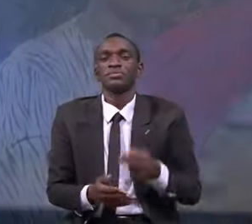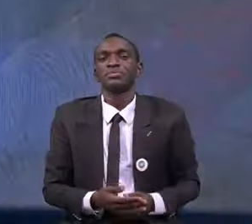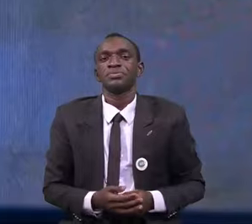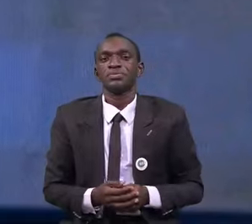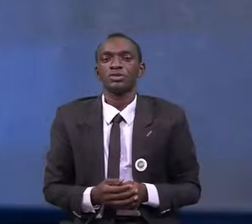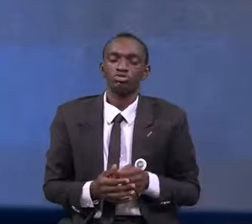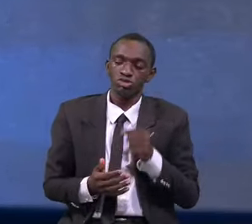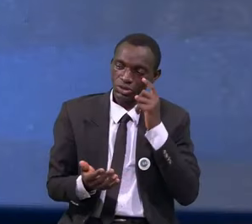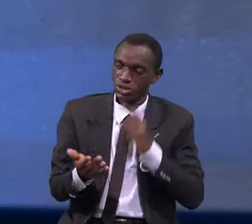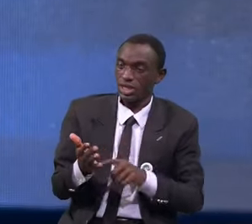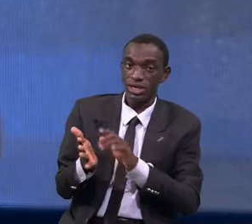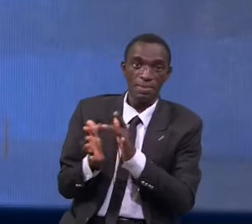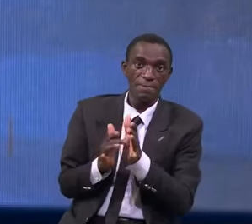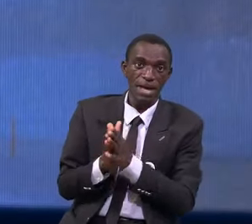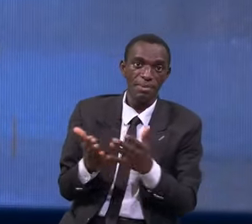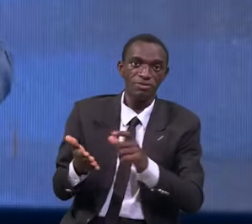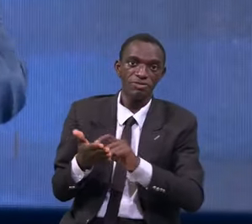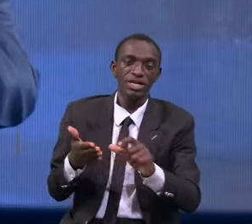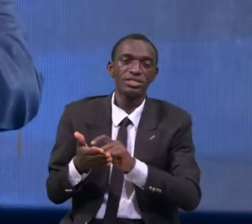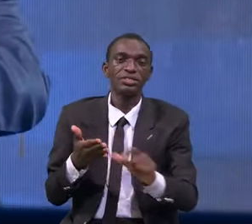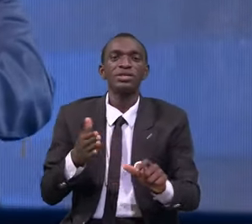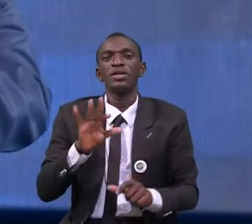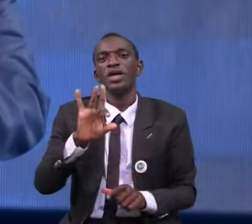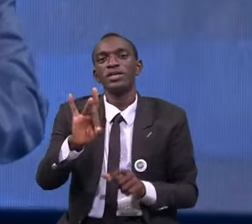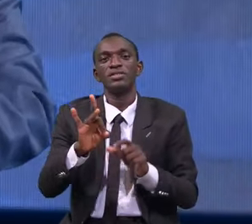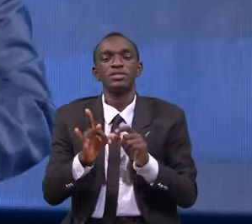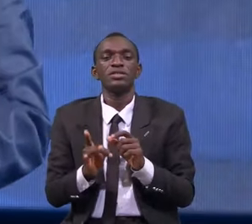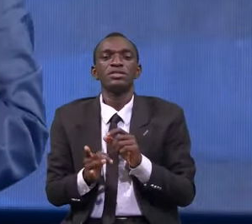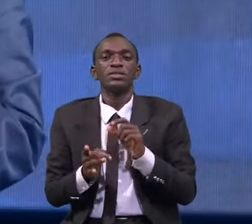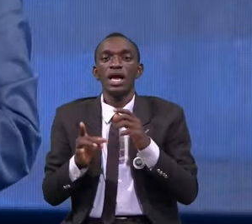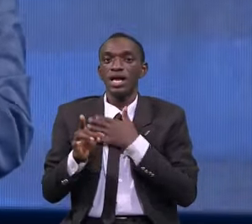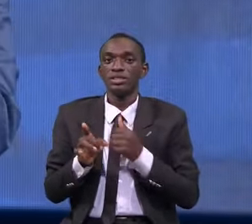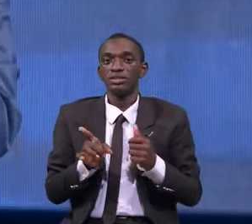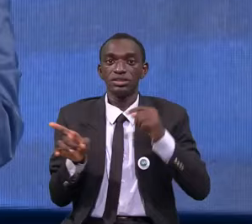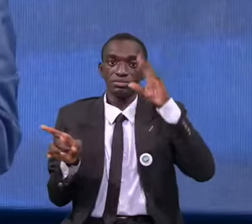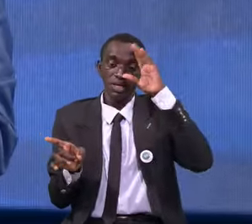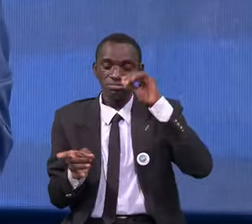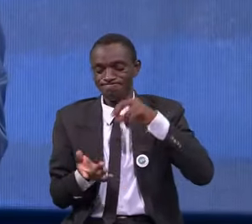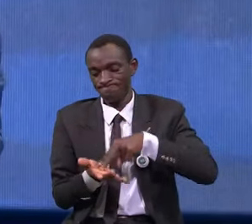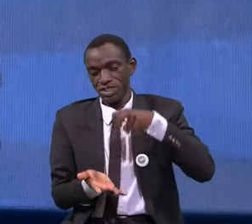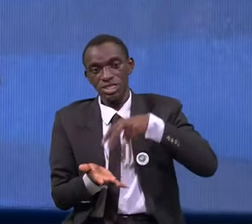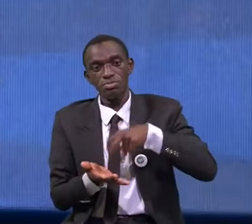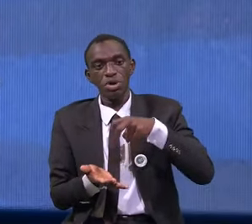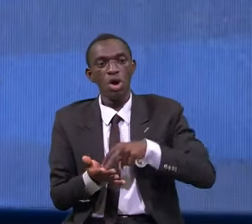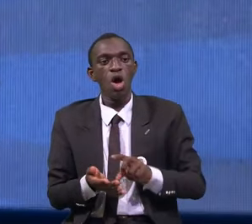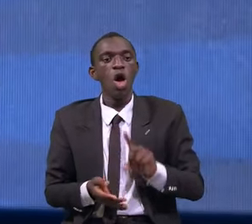Look at verse 8. In verse 8, and he leaping up stood